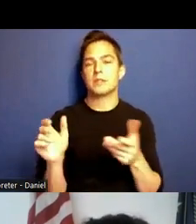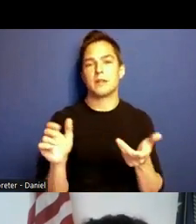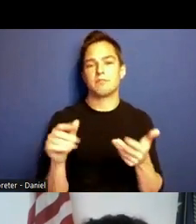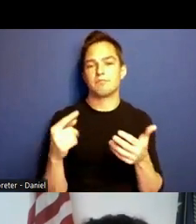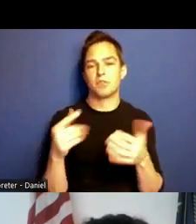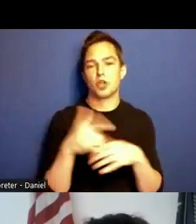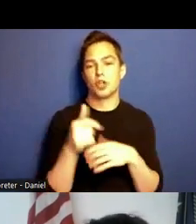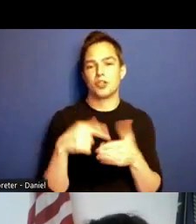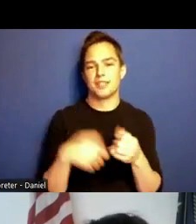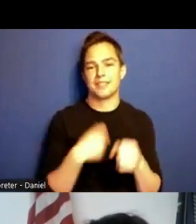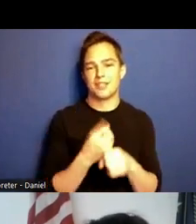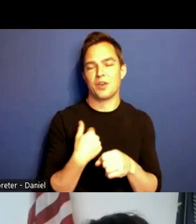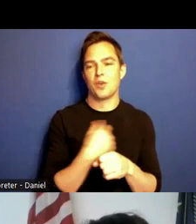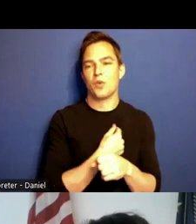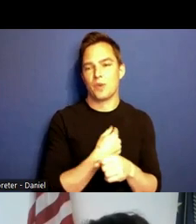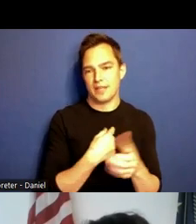Earlier this year, we